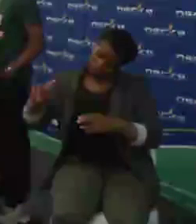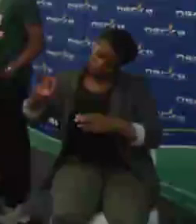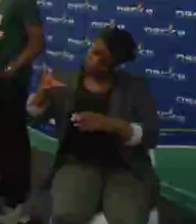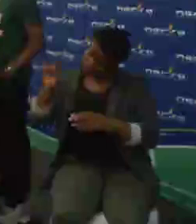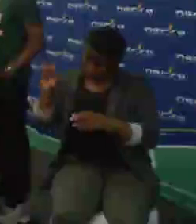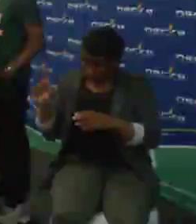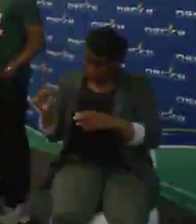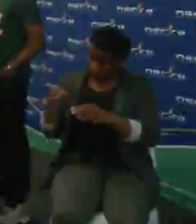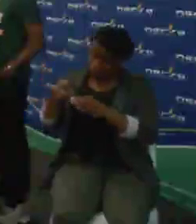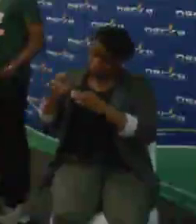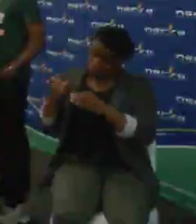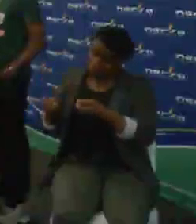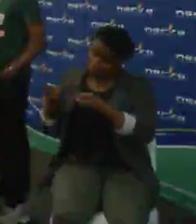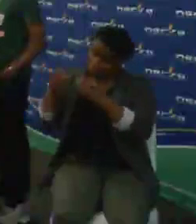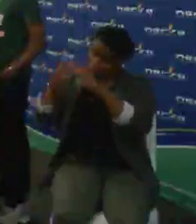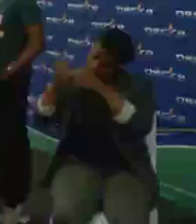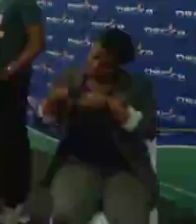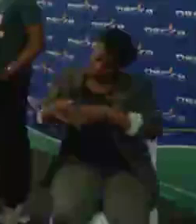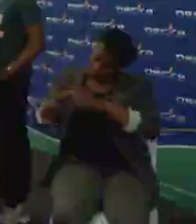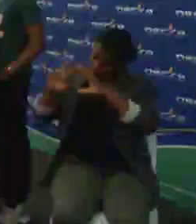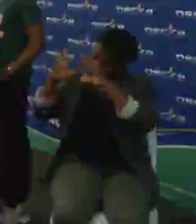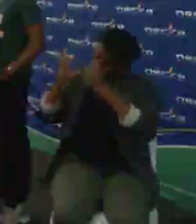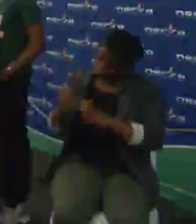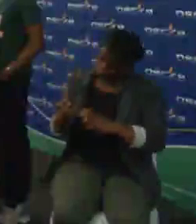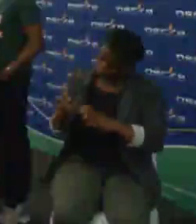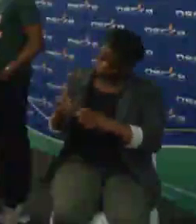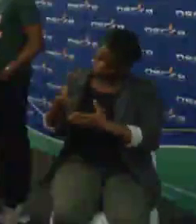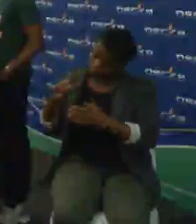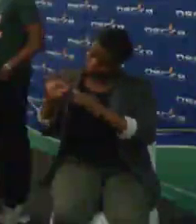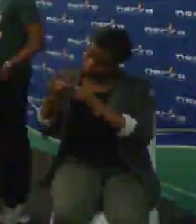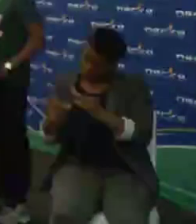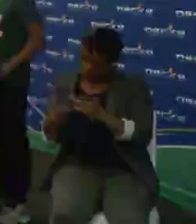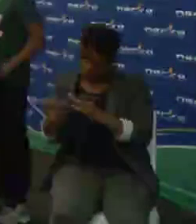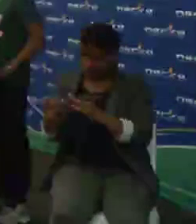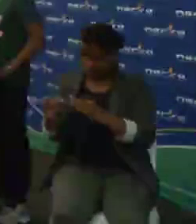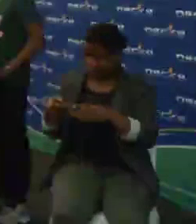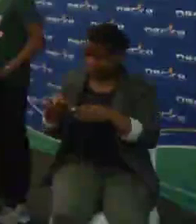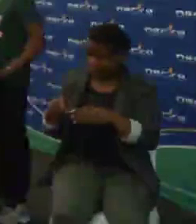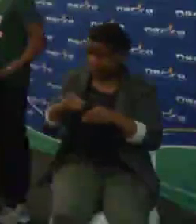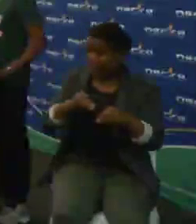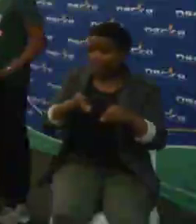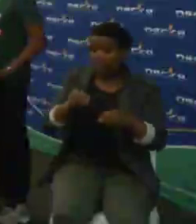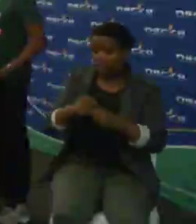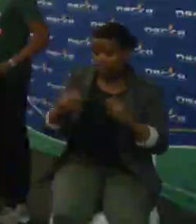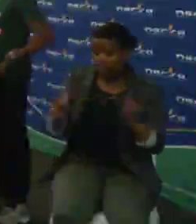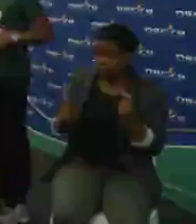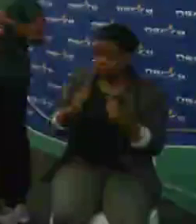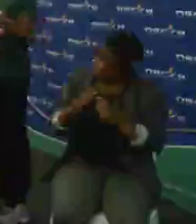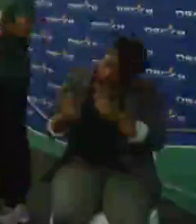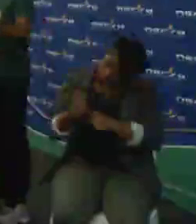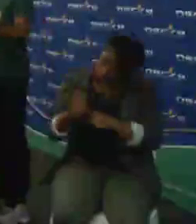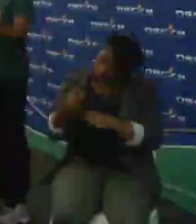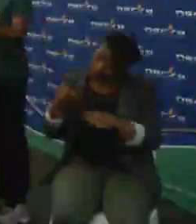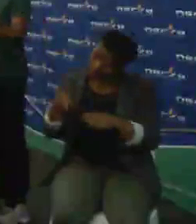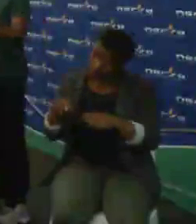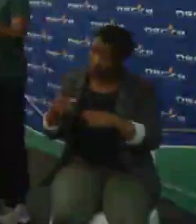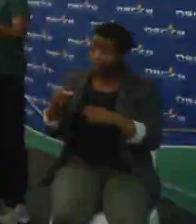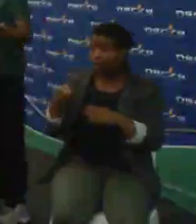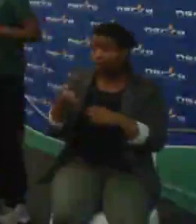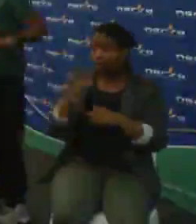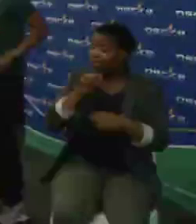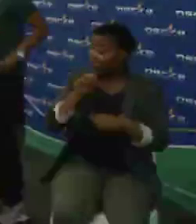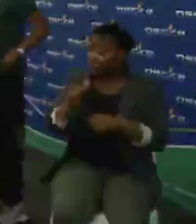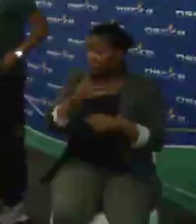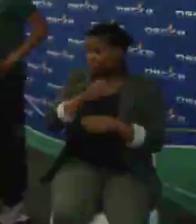by Eskom, is ensuring that there's any reasonable tariff stability and smooth changes over time? The answer is no,